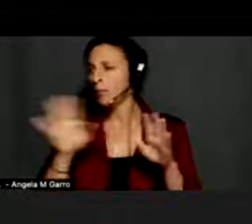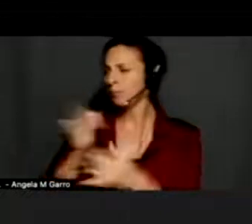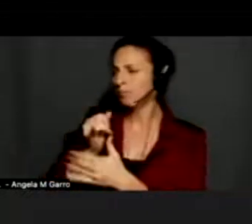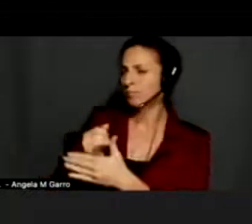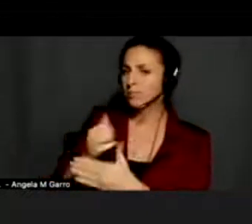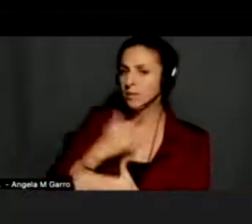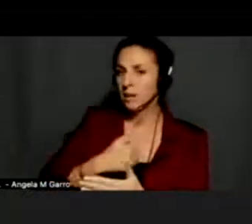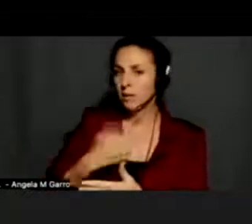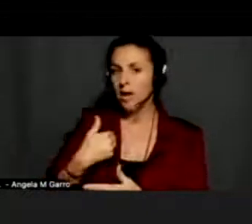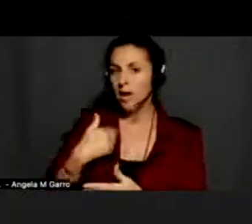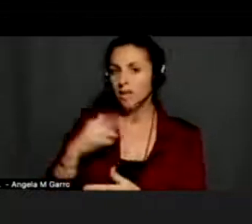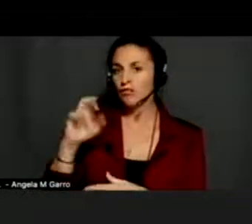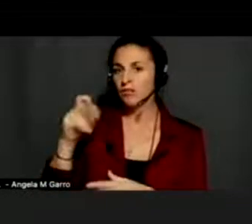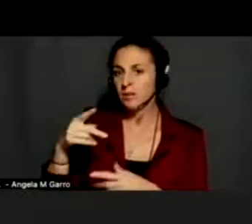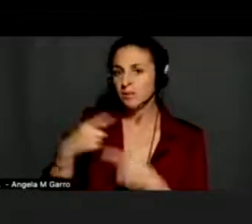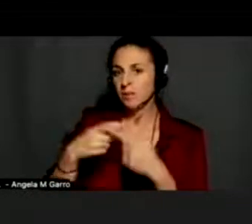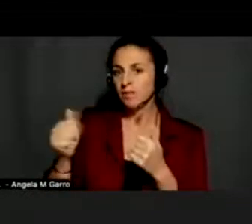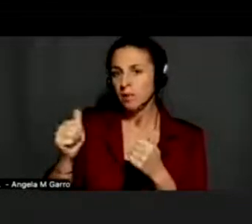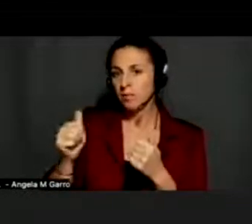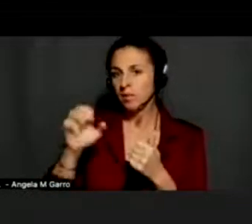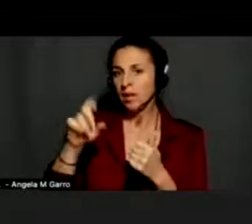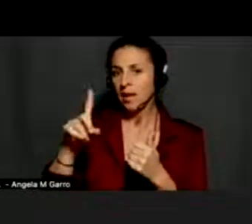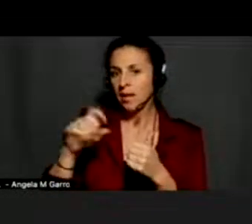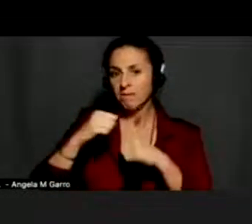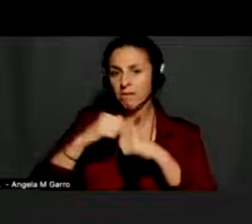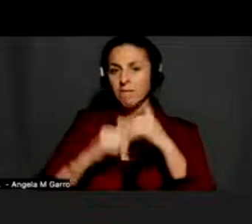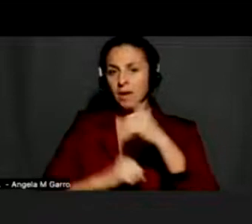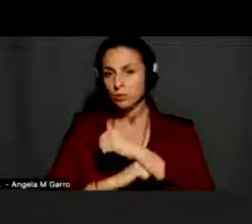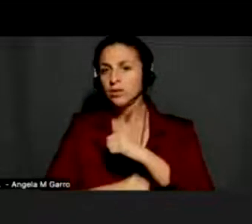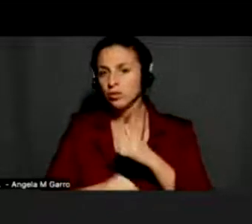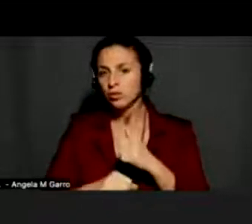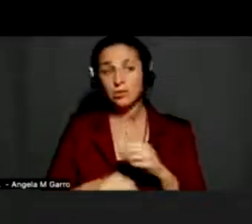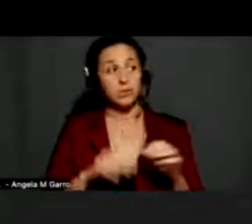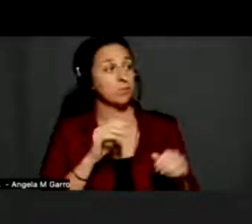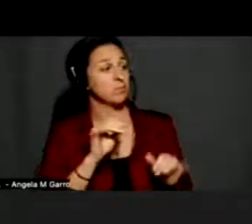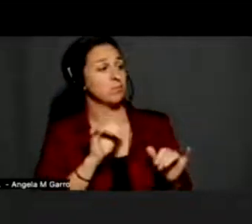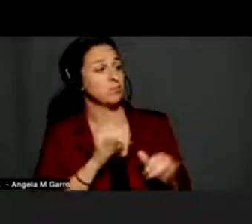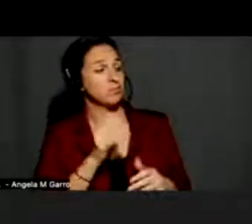have a representative from the Ed Foundation. Oh, perfect. Let's do it.